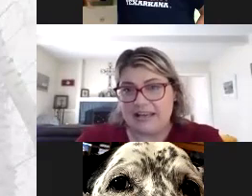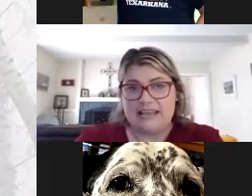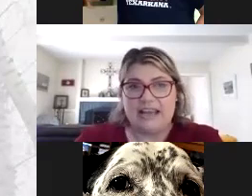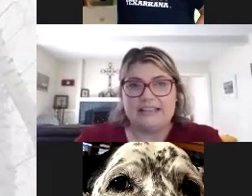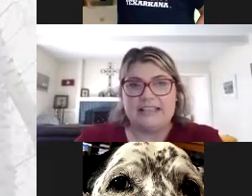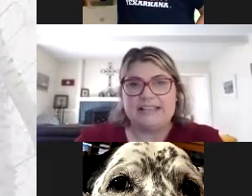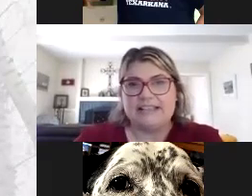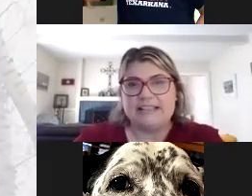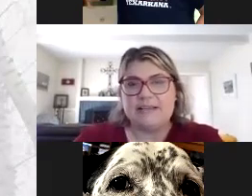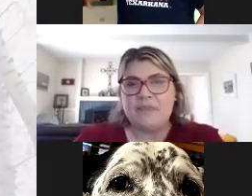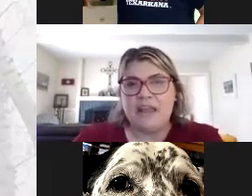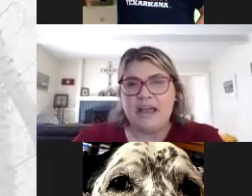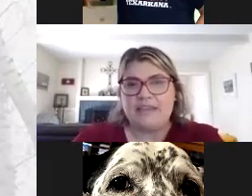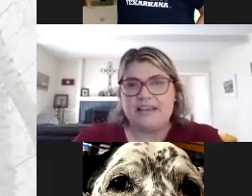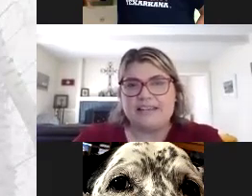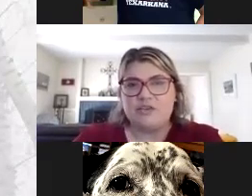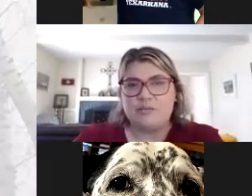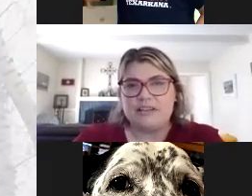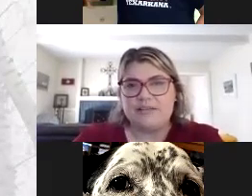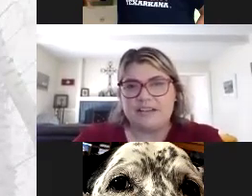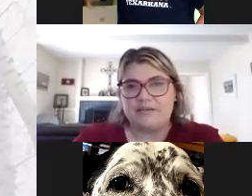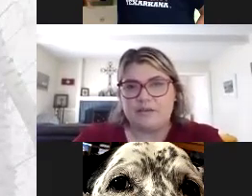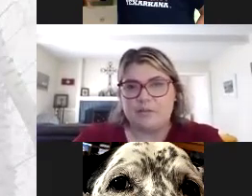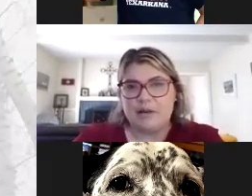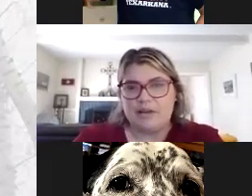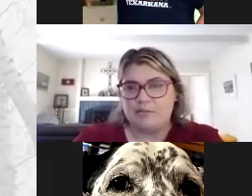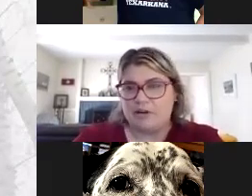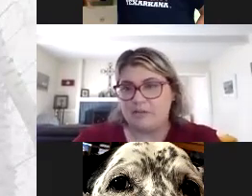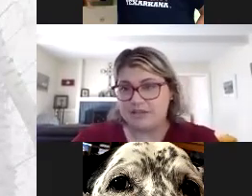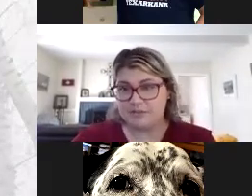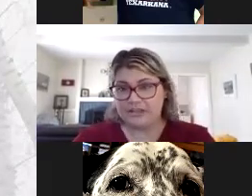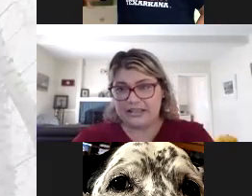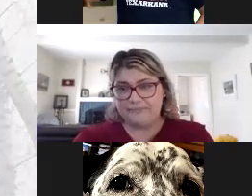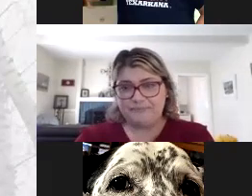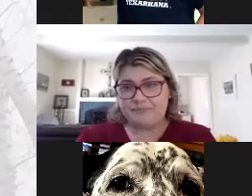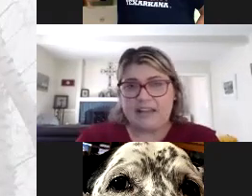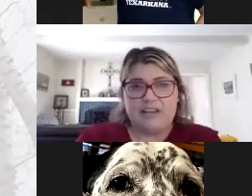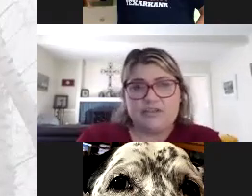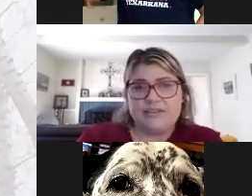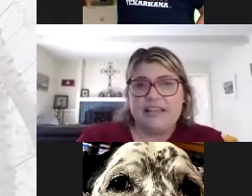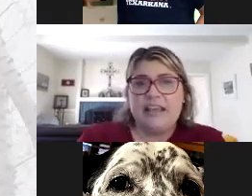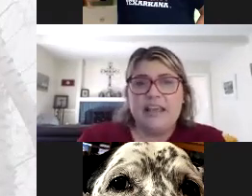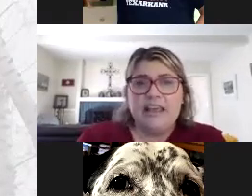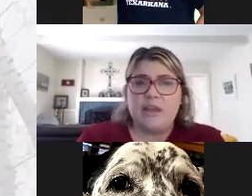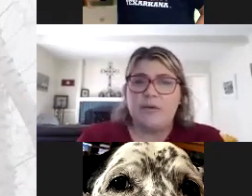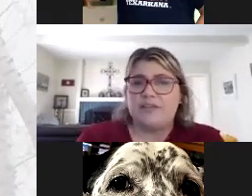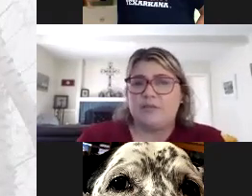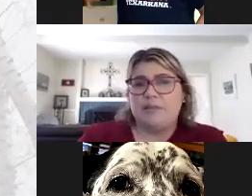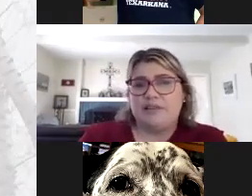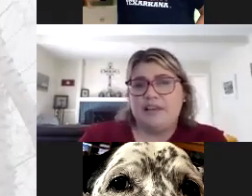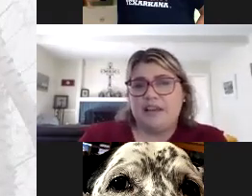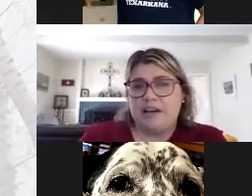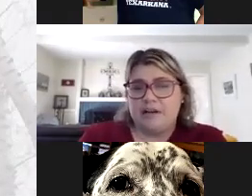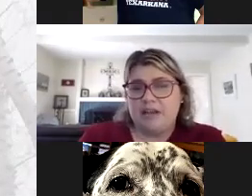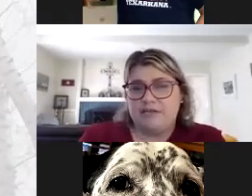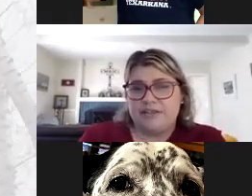Lincoln in 1860. And the essential beliefs of the Republican Party, which is really kind of interesting, they want to